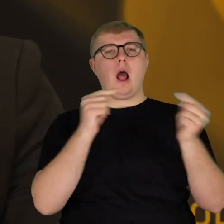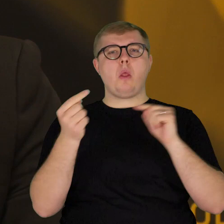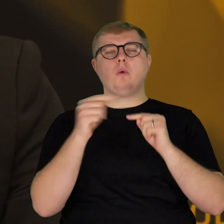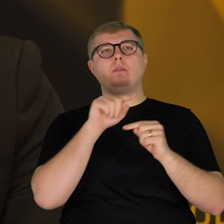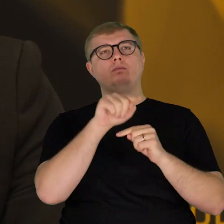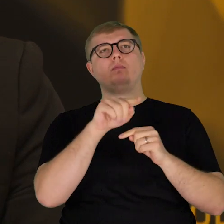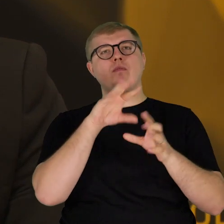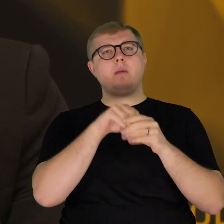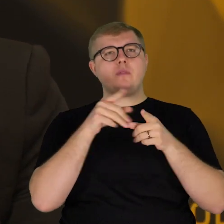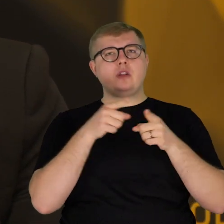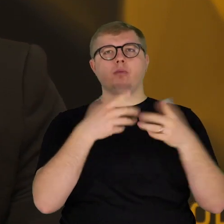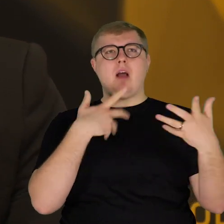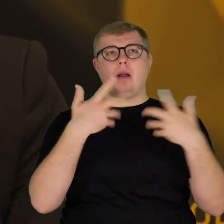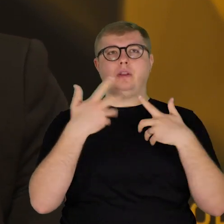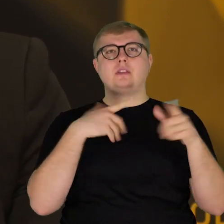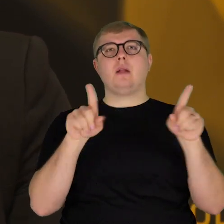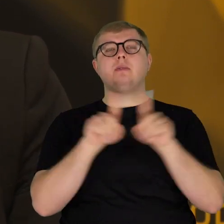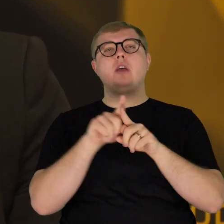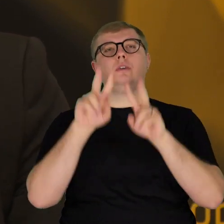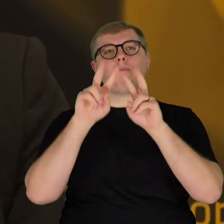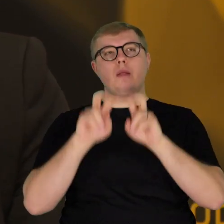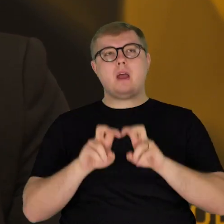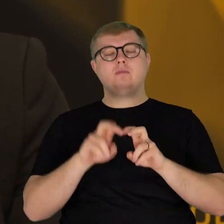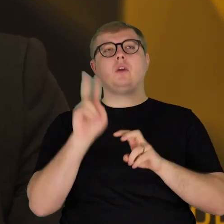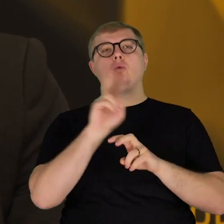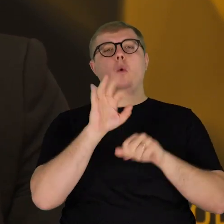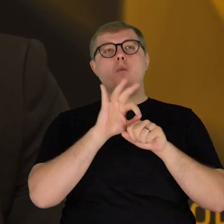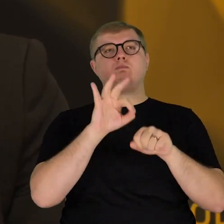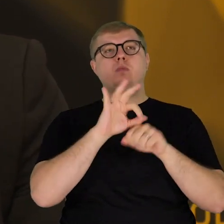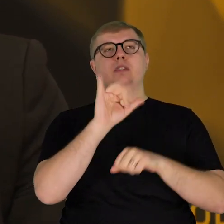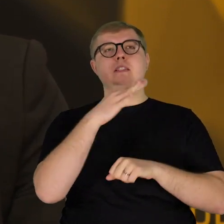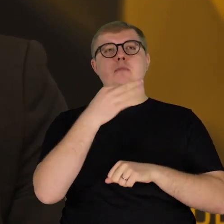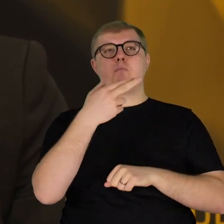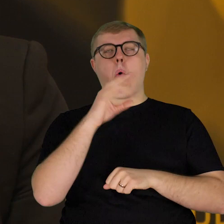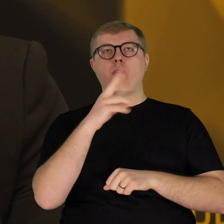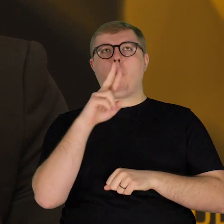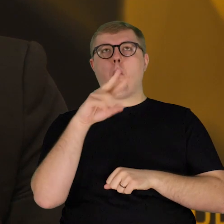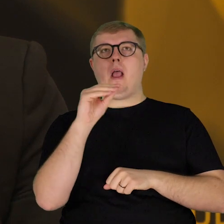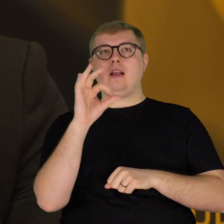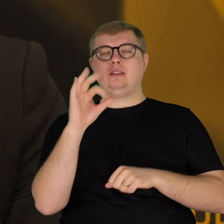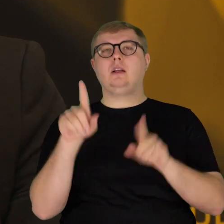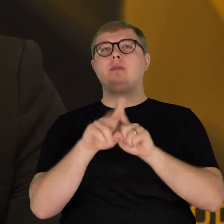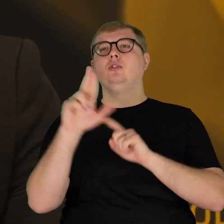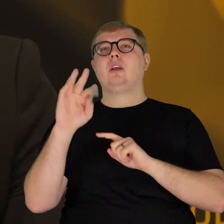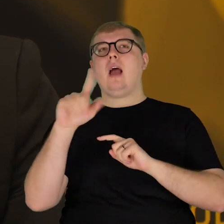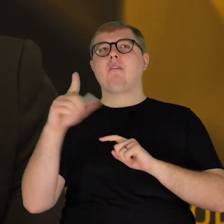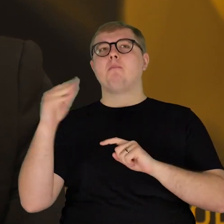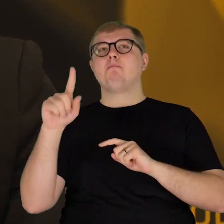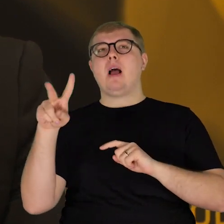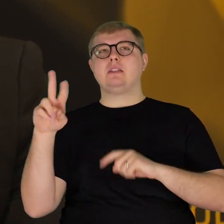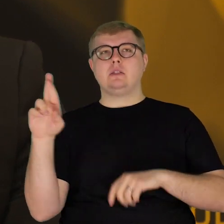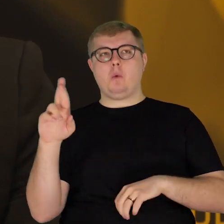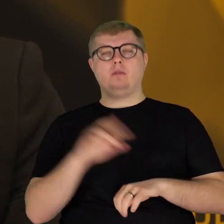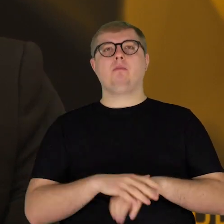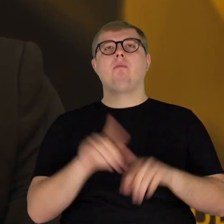Simone Rueß and Rafała Mazura, combining a multifaceted reflection and visual analysis